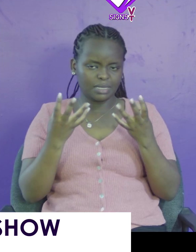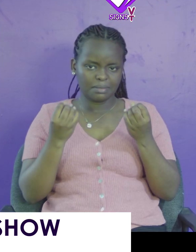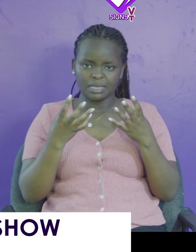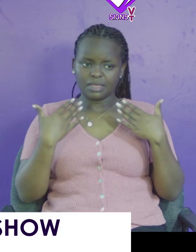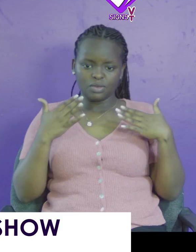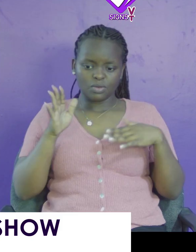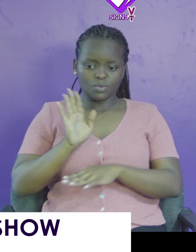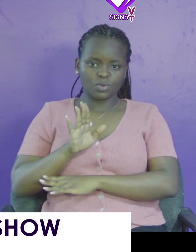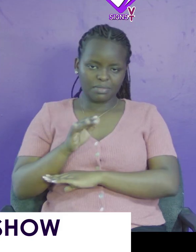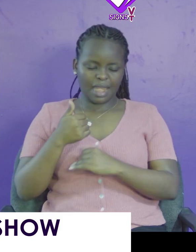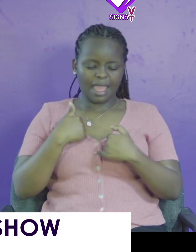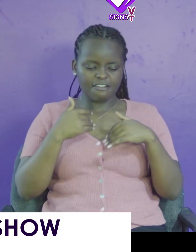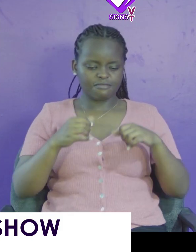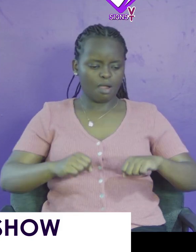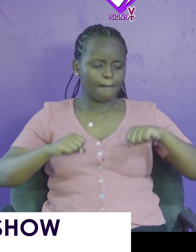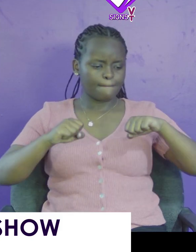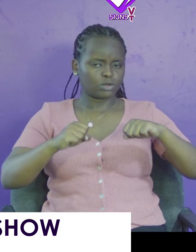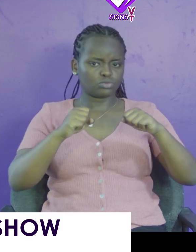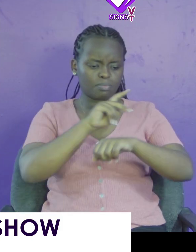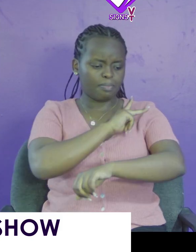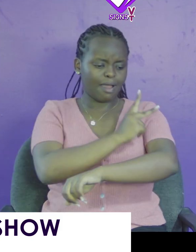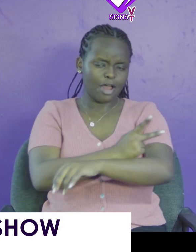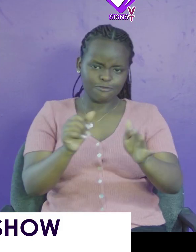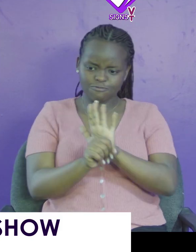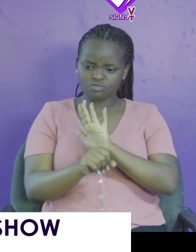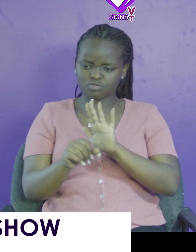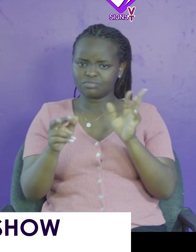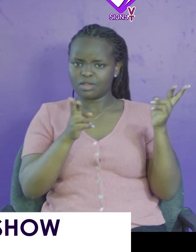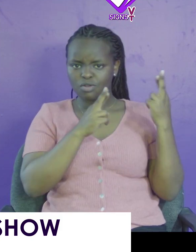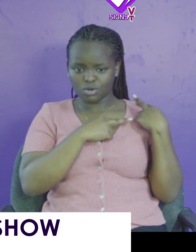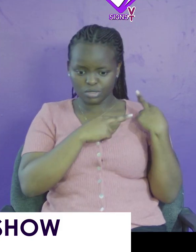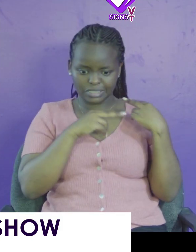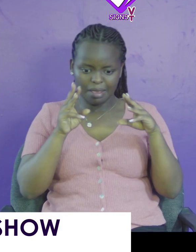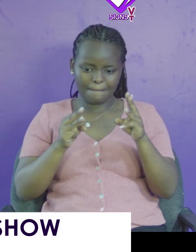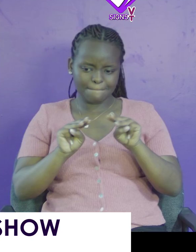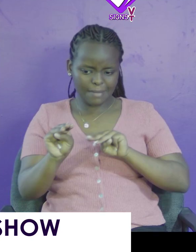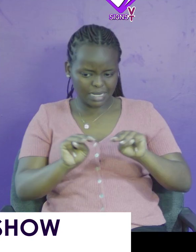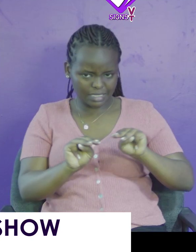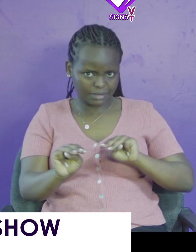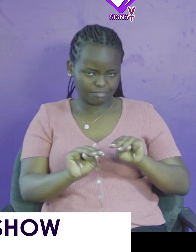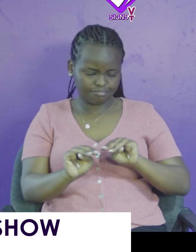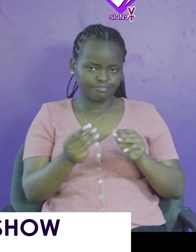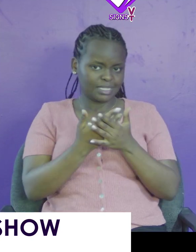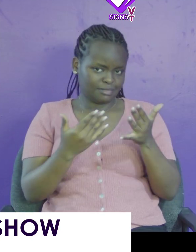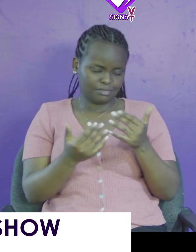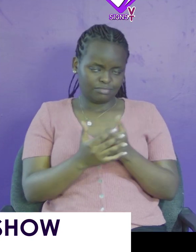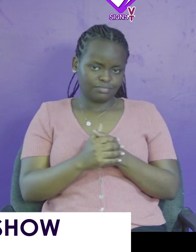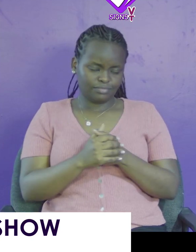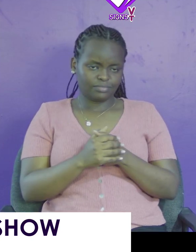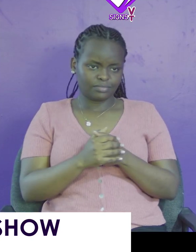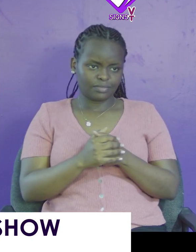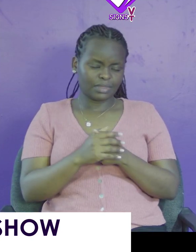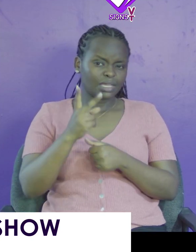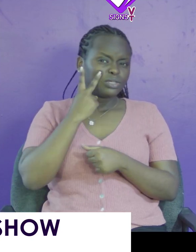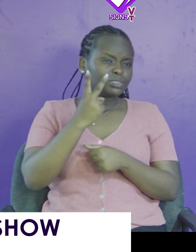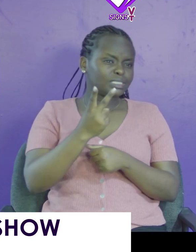powerful roles where they are managing, populations. Are you